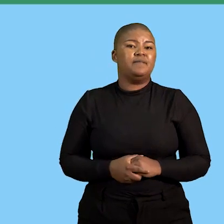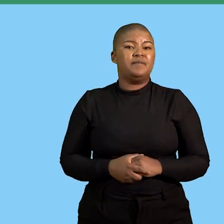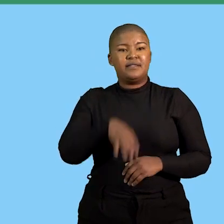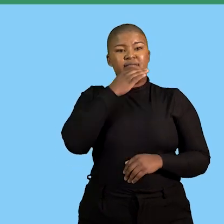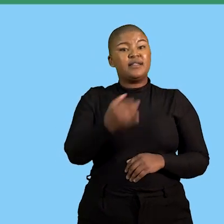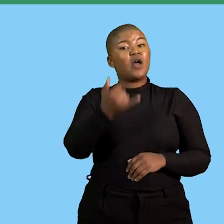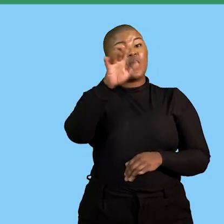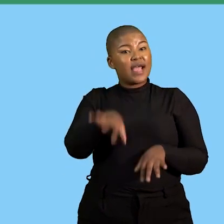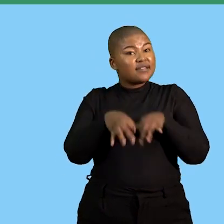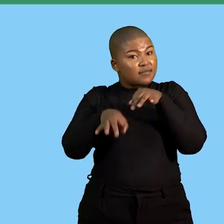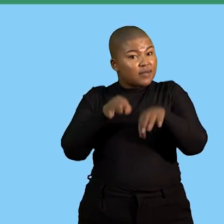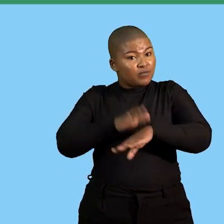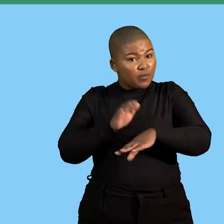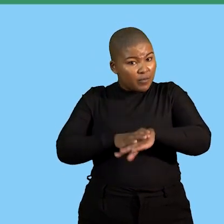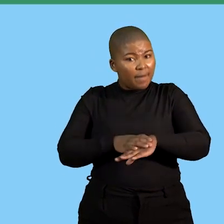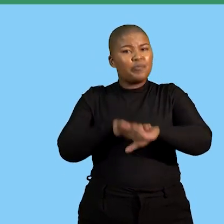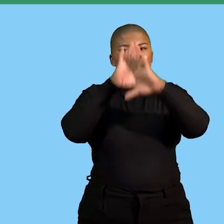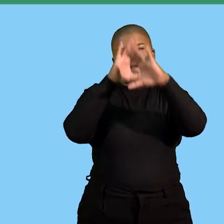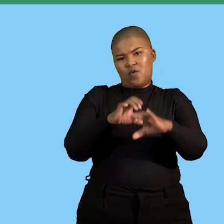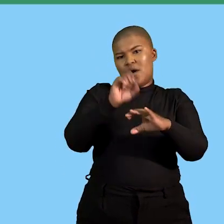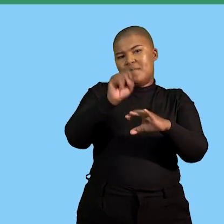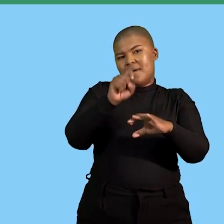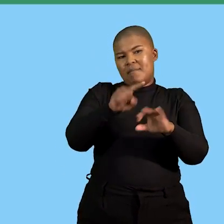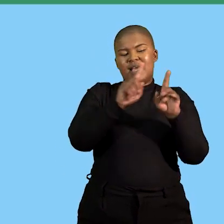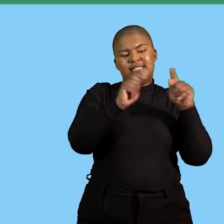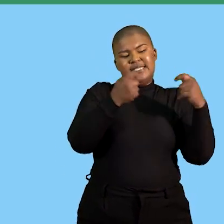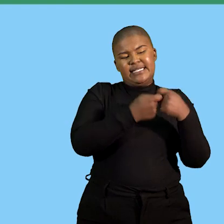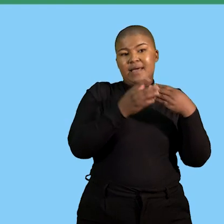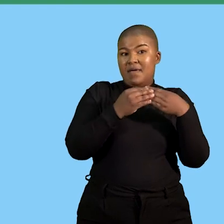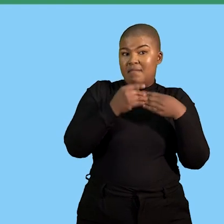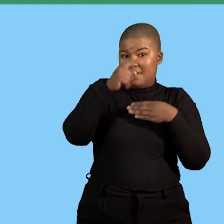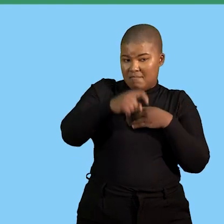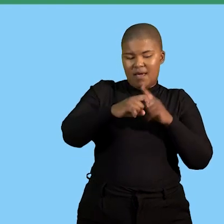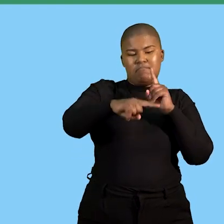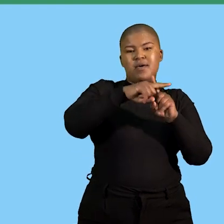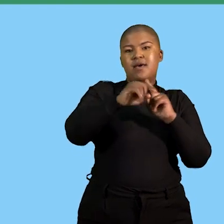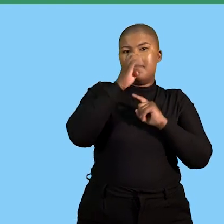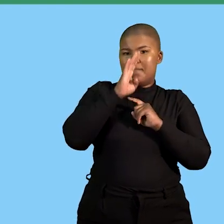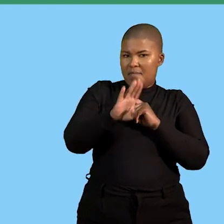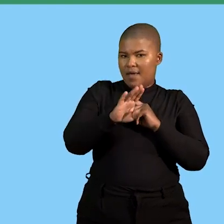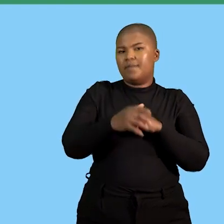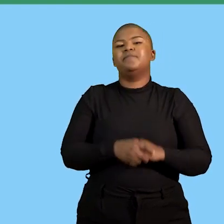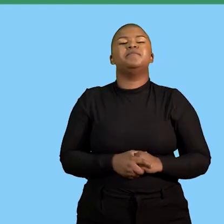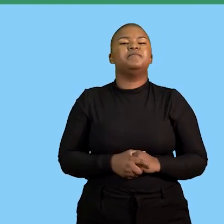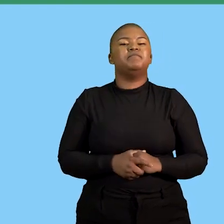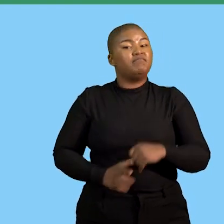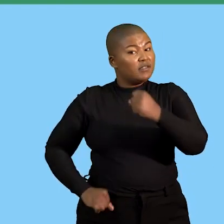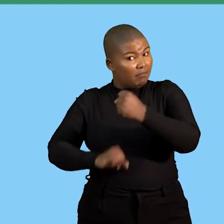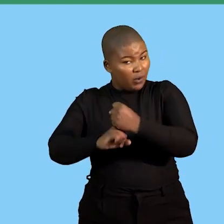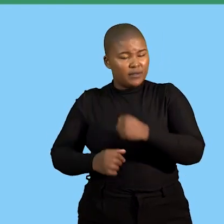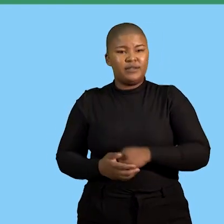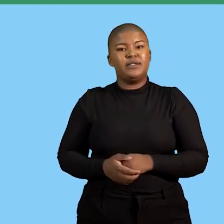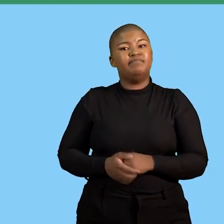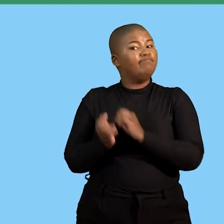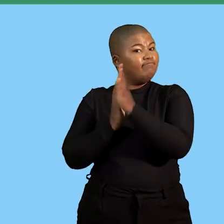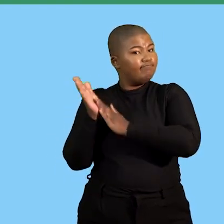you explain or discuss it, it focuses on the idea that team members must have a positive attitude of support